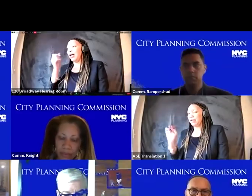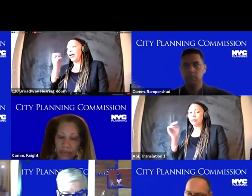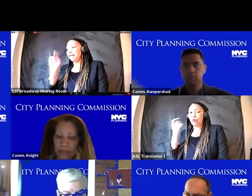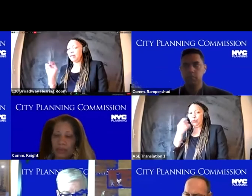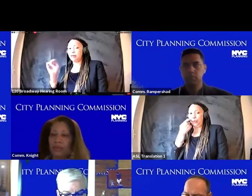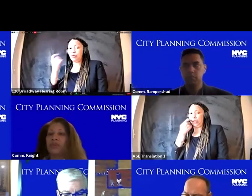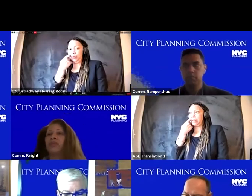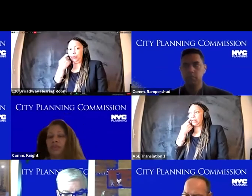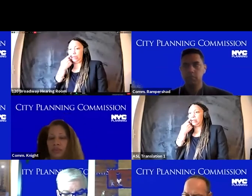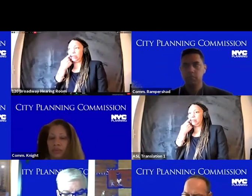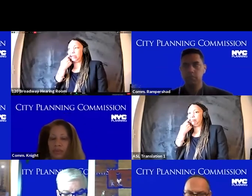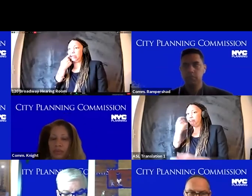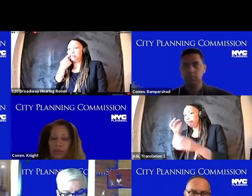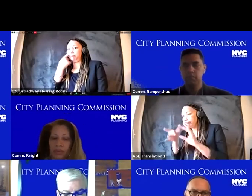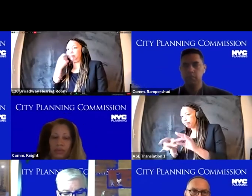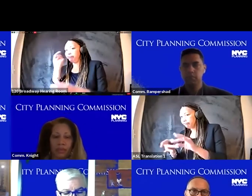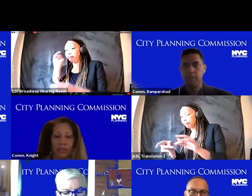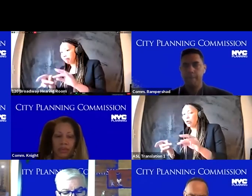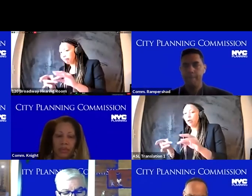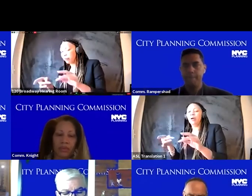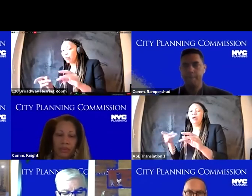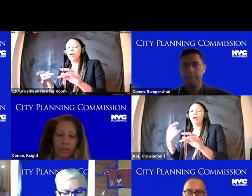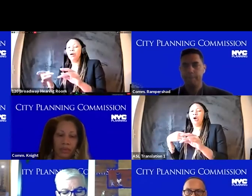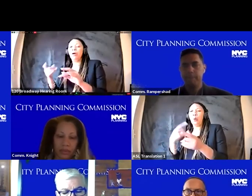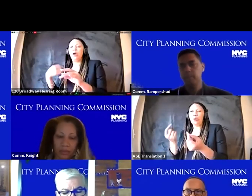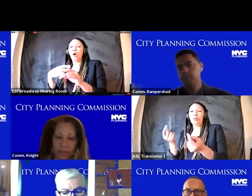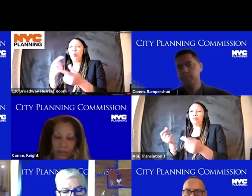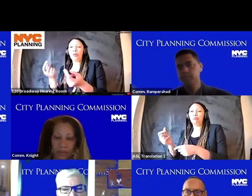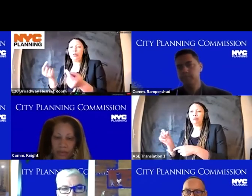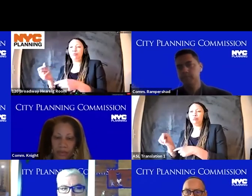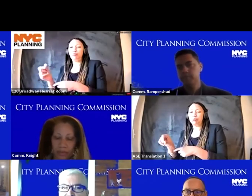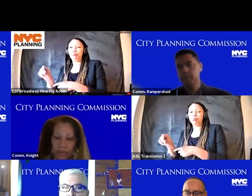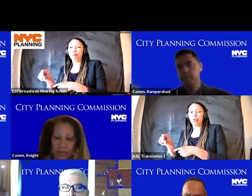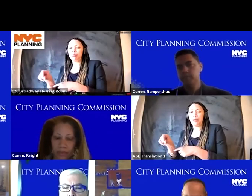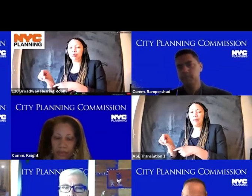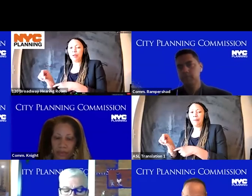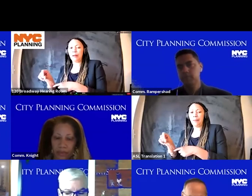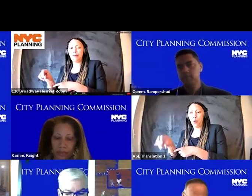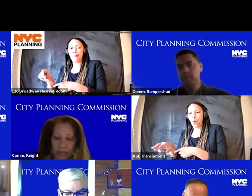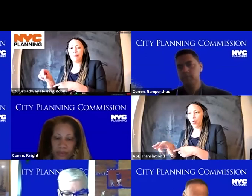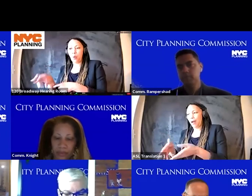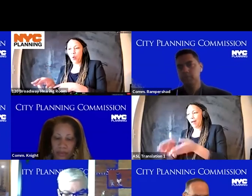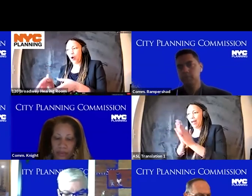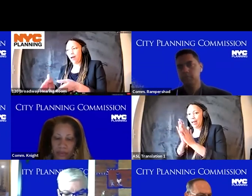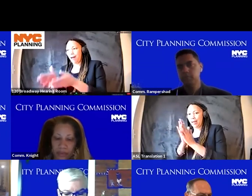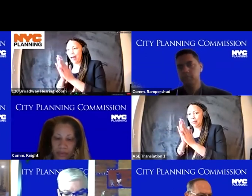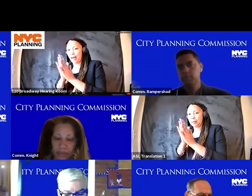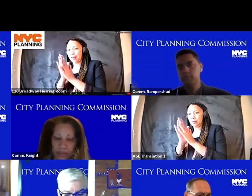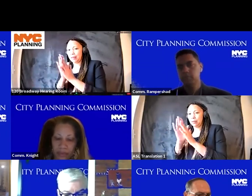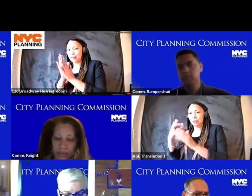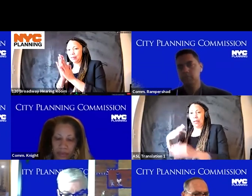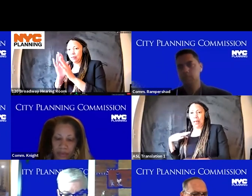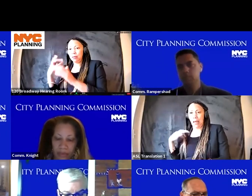pointed out, we did turn down or ask the applicant to withdraw